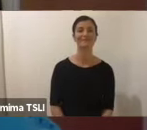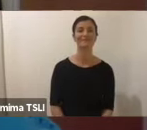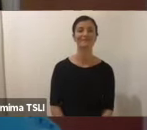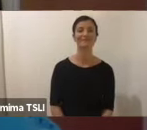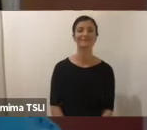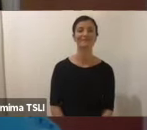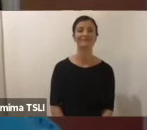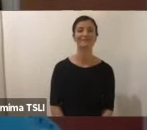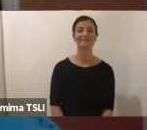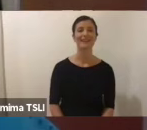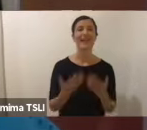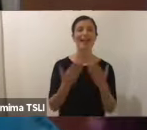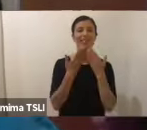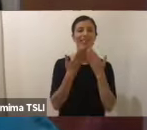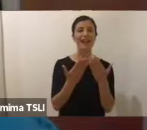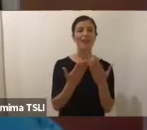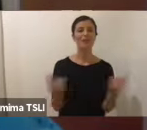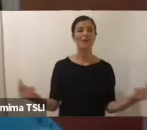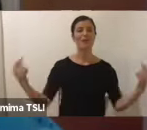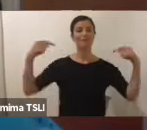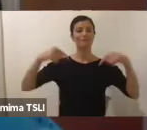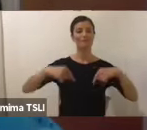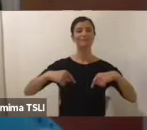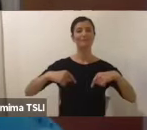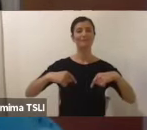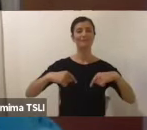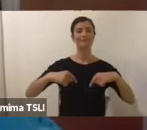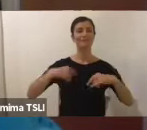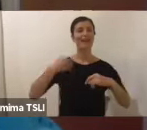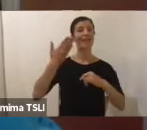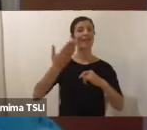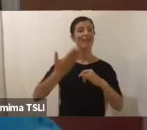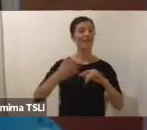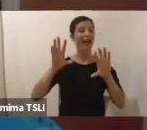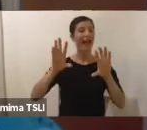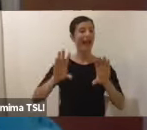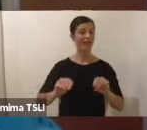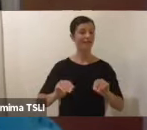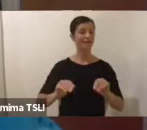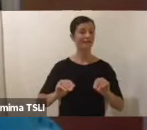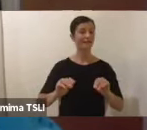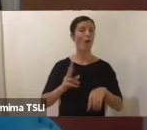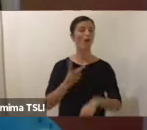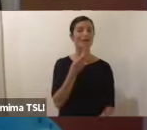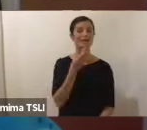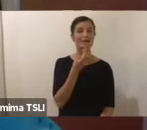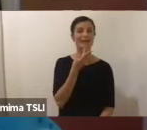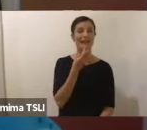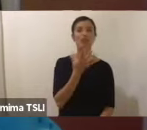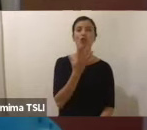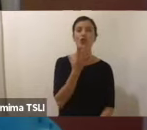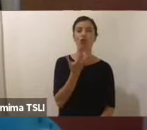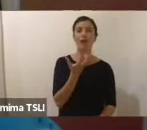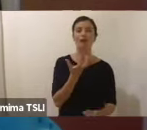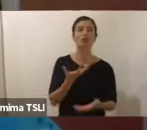thank you all for listening this is the end of the second courageous conversations about race this